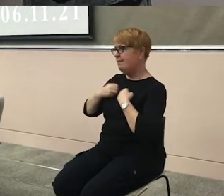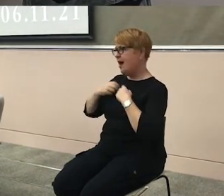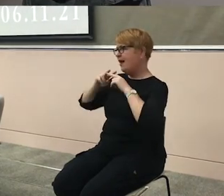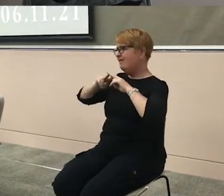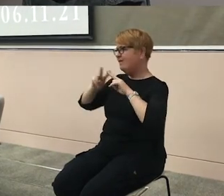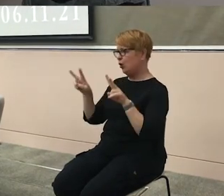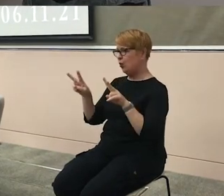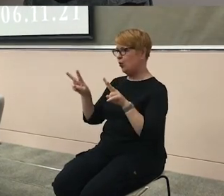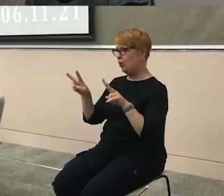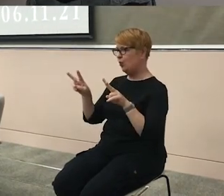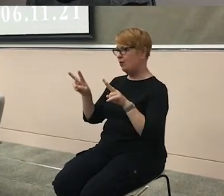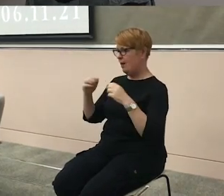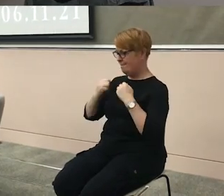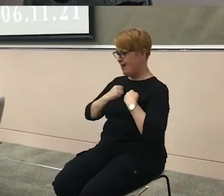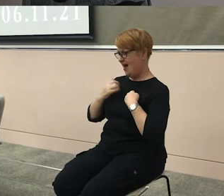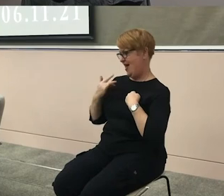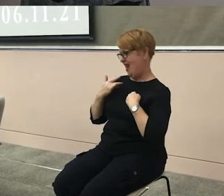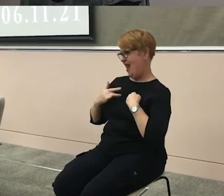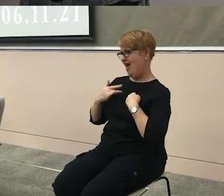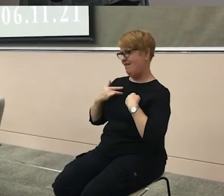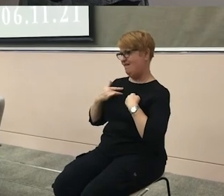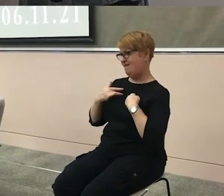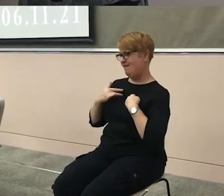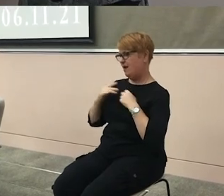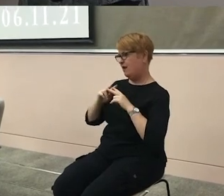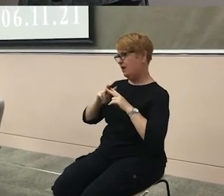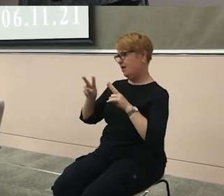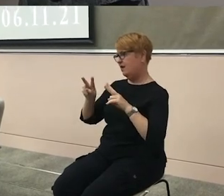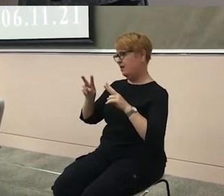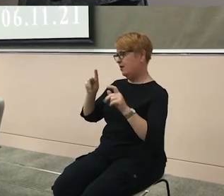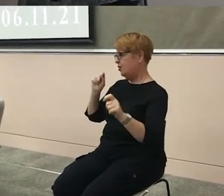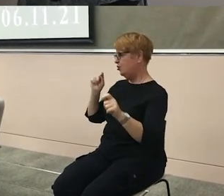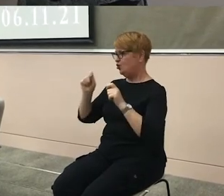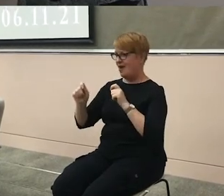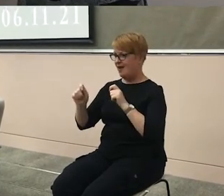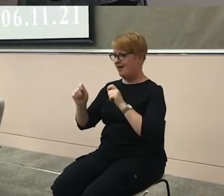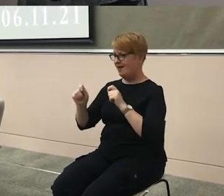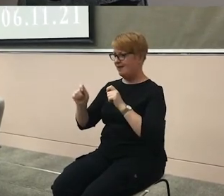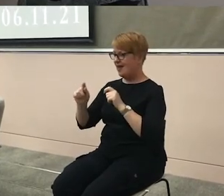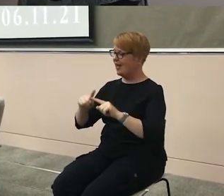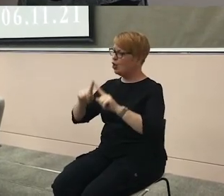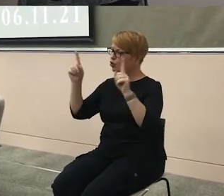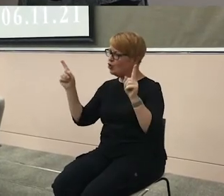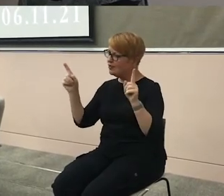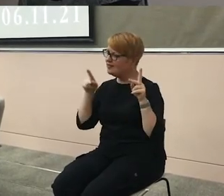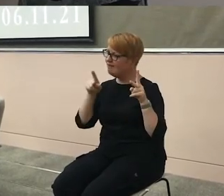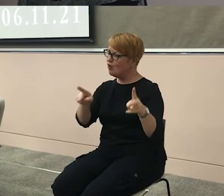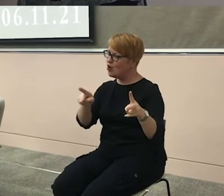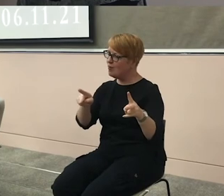the way I see my life, and how, not see my life, but an alternative form of capture.